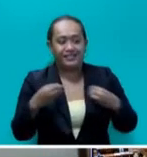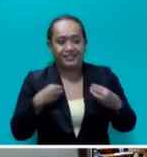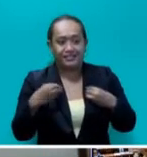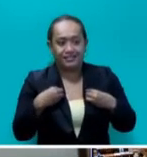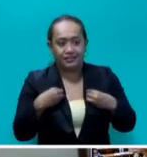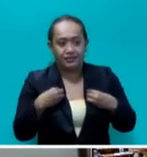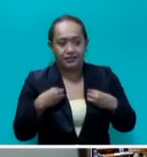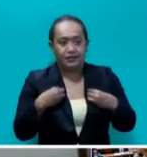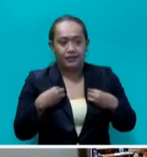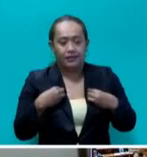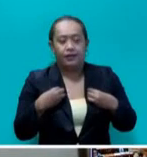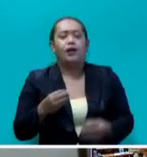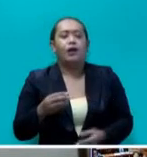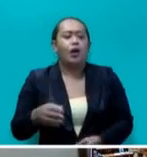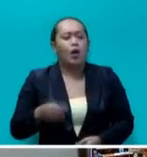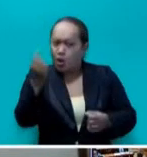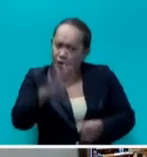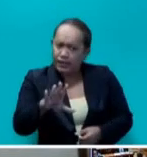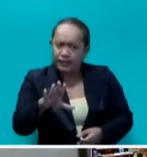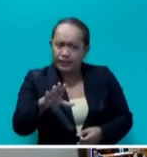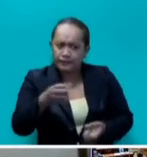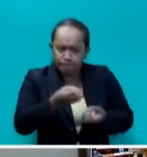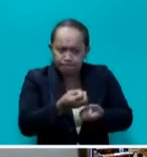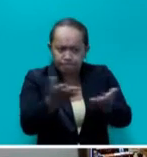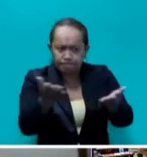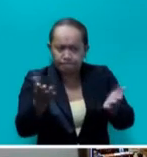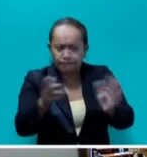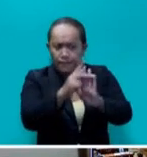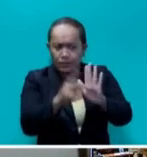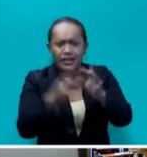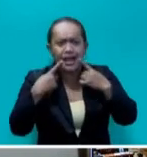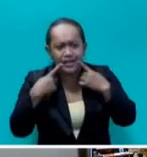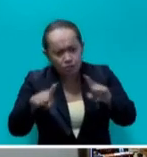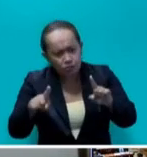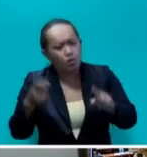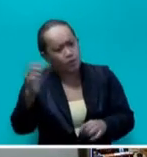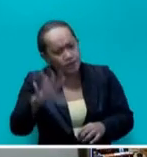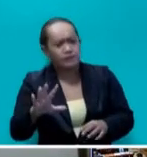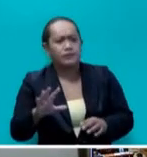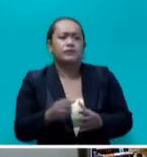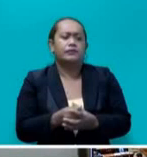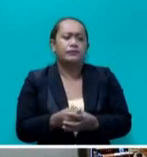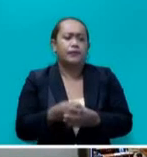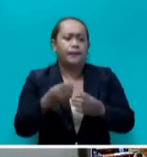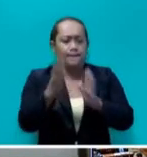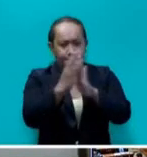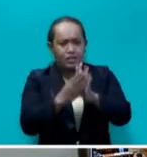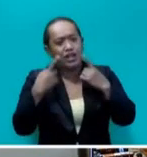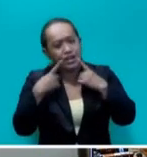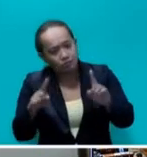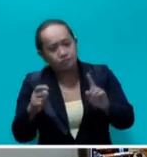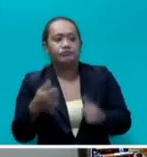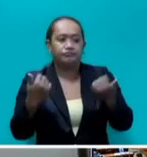And these, of course, have all been released through various policy announcements and in conformity with the budget announcement itself. As